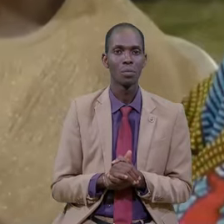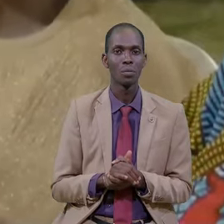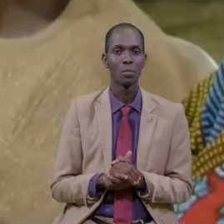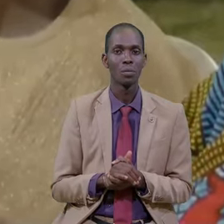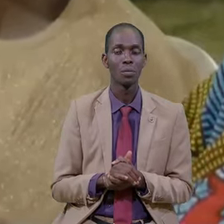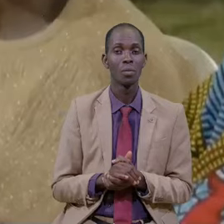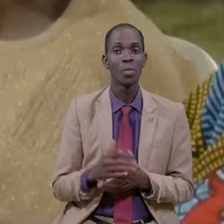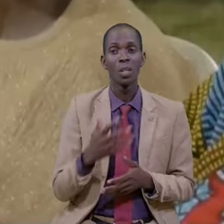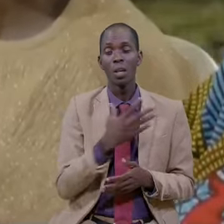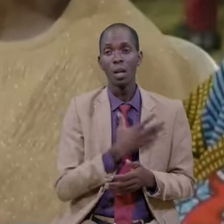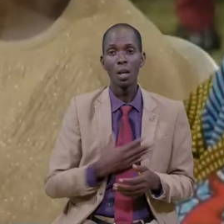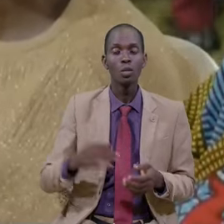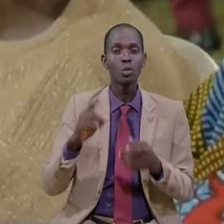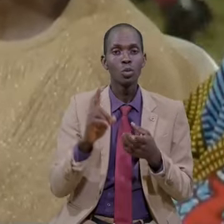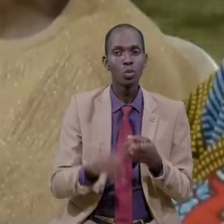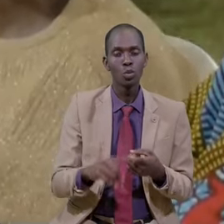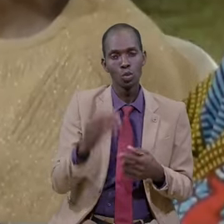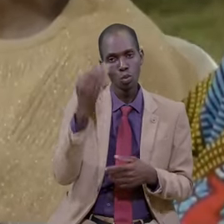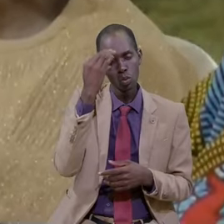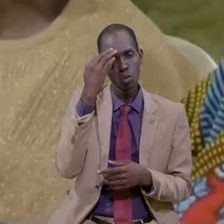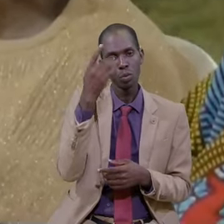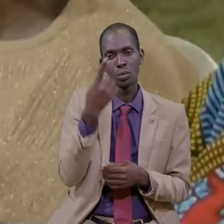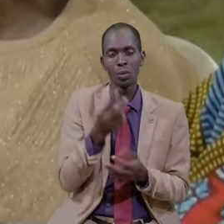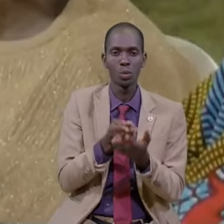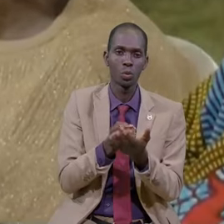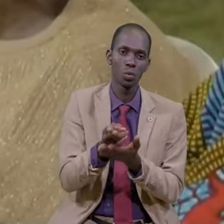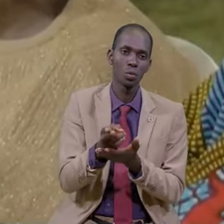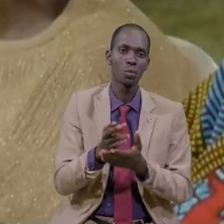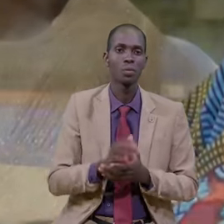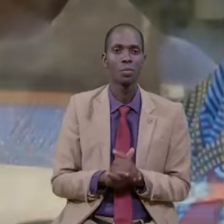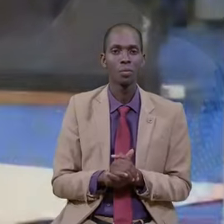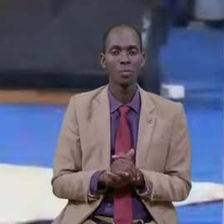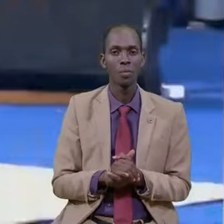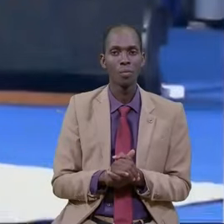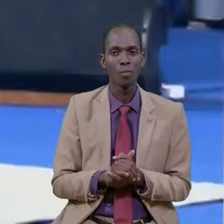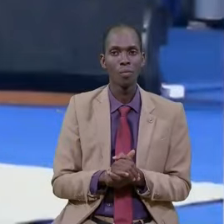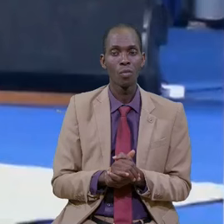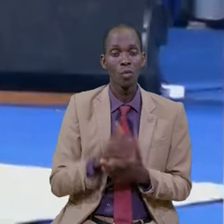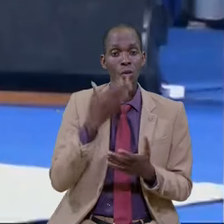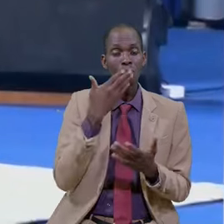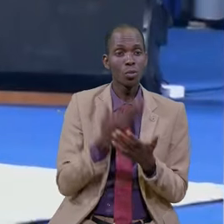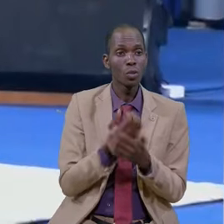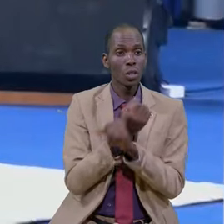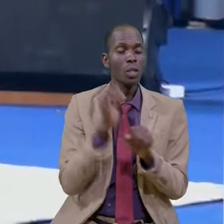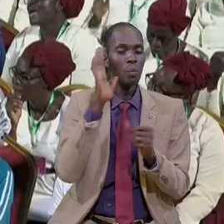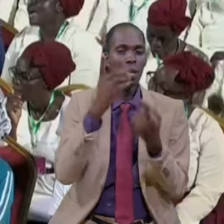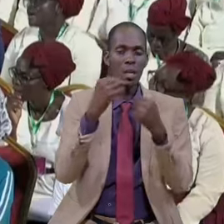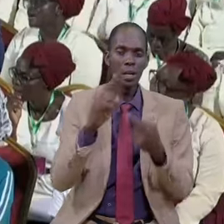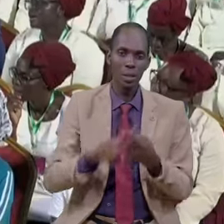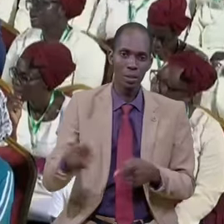saved knowled of the Truth Good salvation will come your way